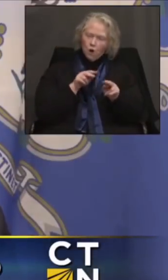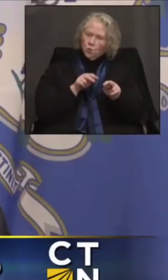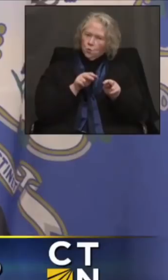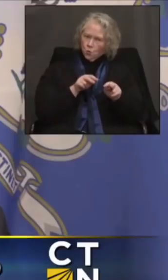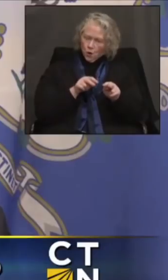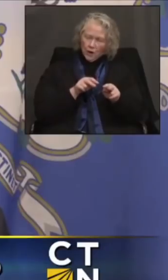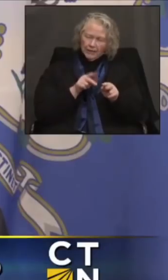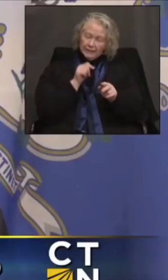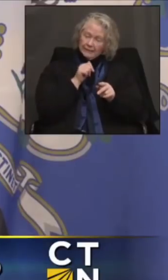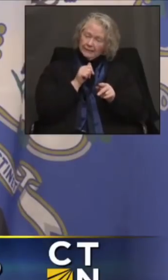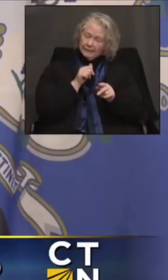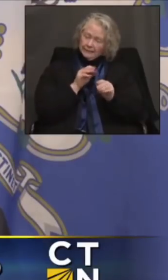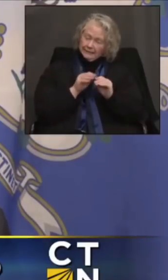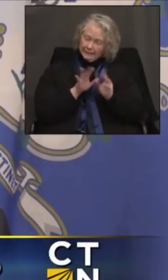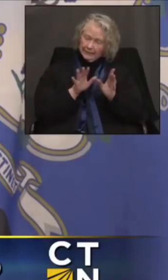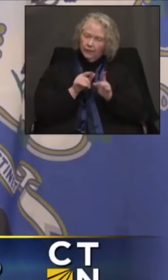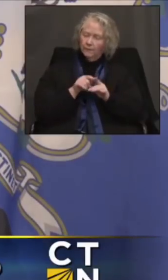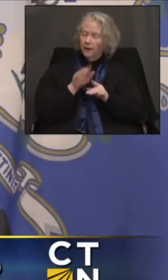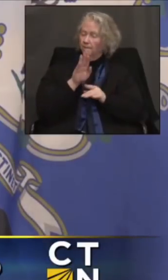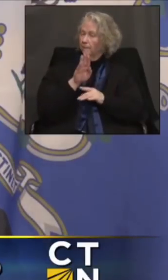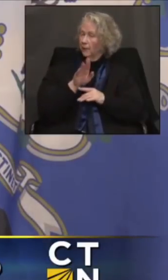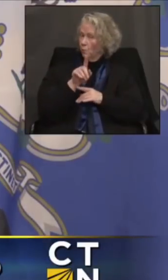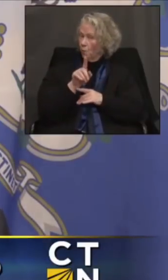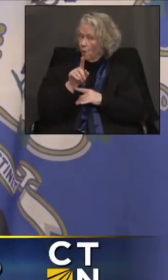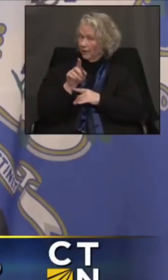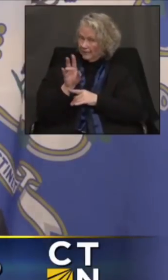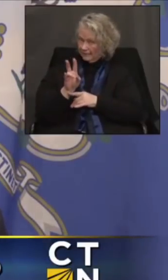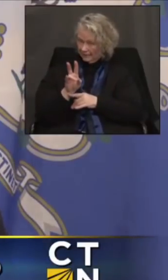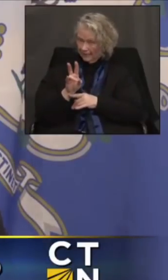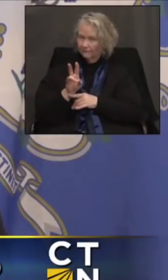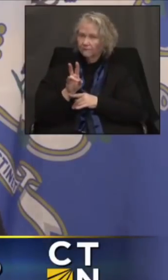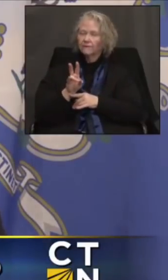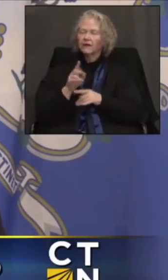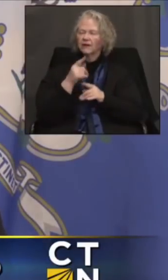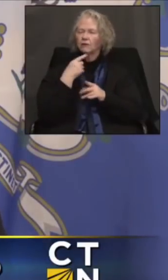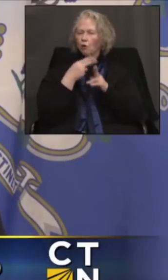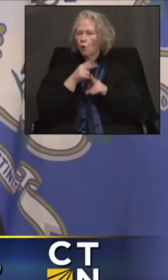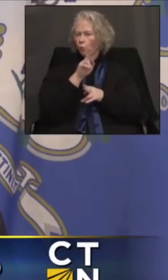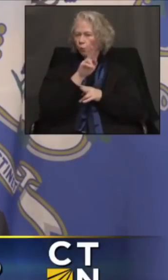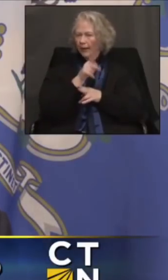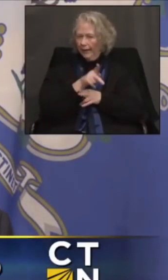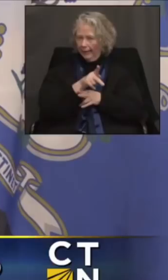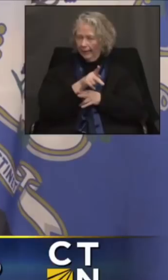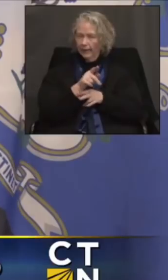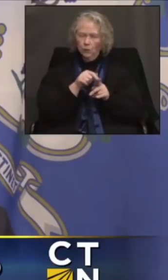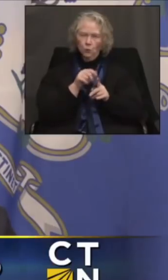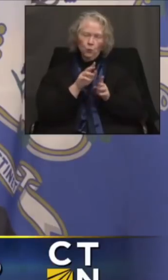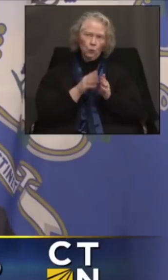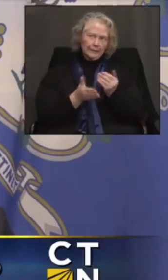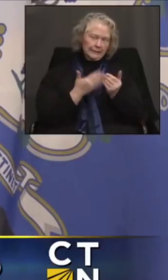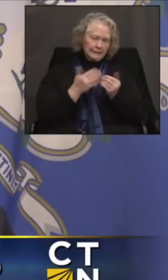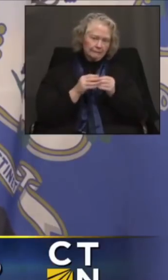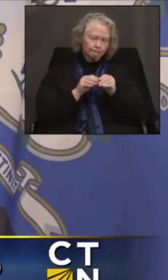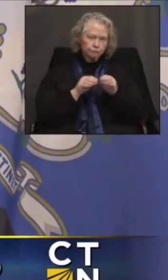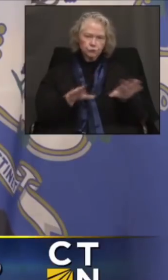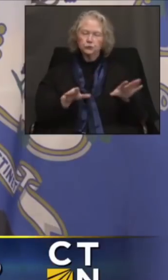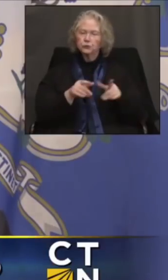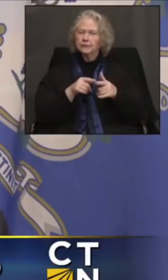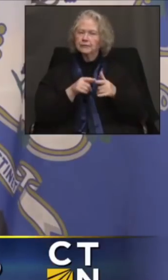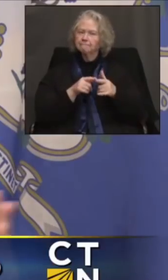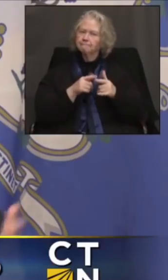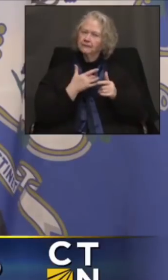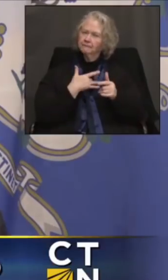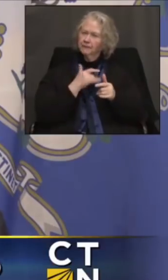a complete track, but the B117, aka the UK variant, which is highly infectious, looks like it could be